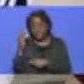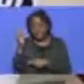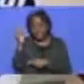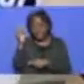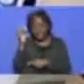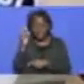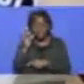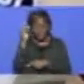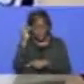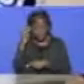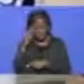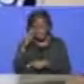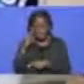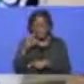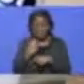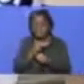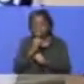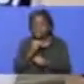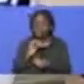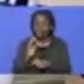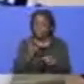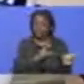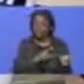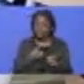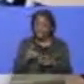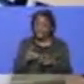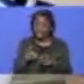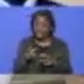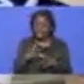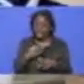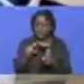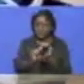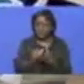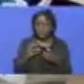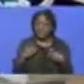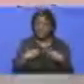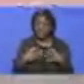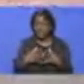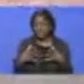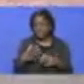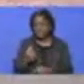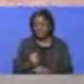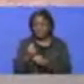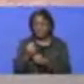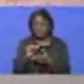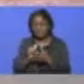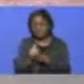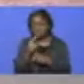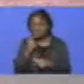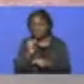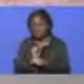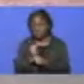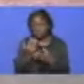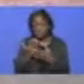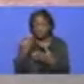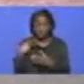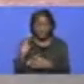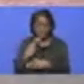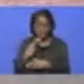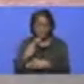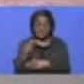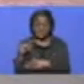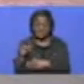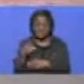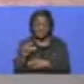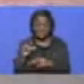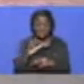prepared, and that we had the great support of those who've been doing it before us. While Wilchcombe may be gone, his parliamentary colleagues